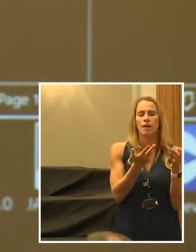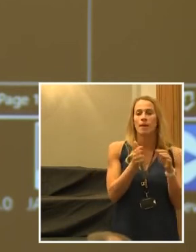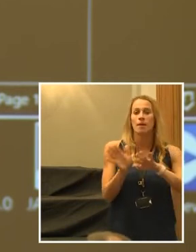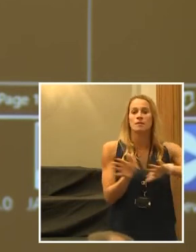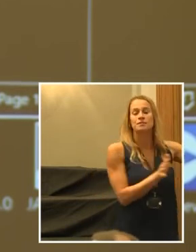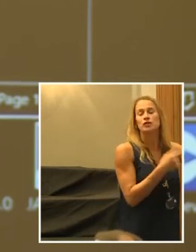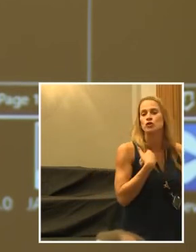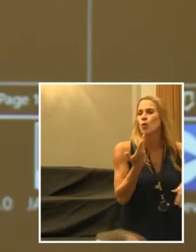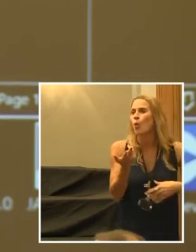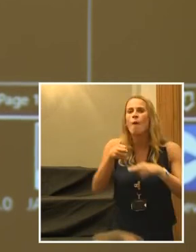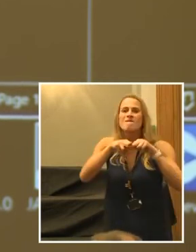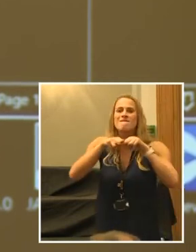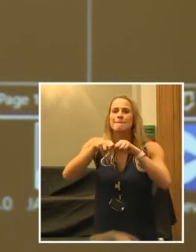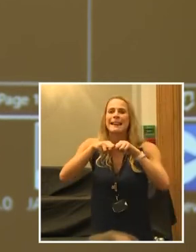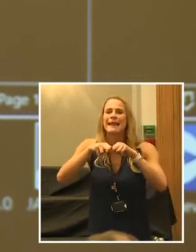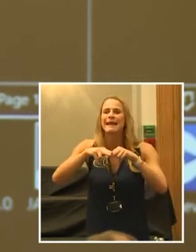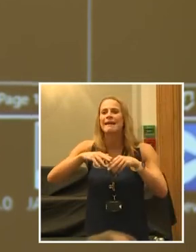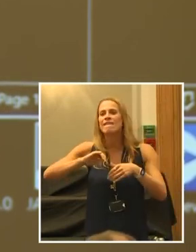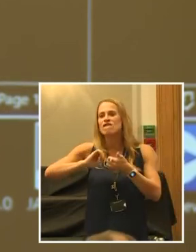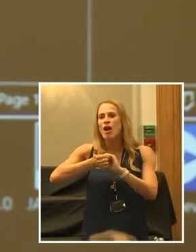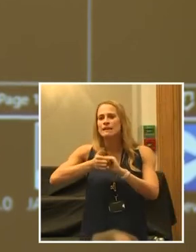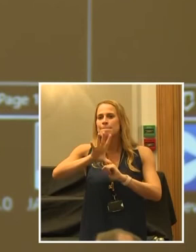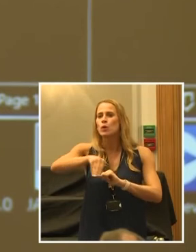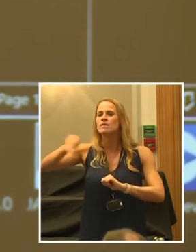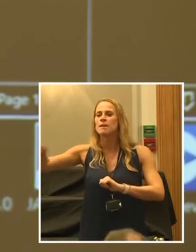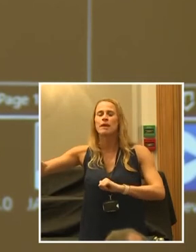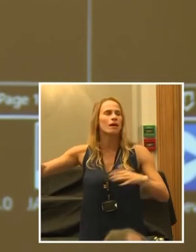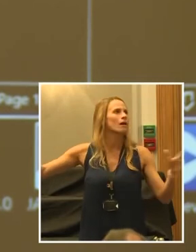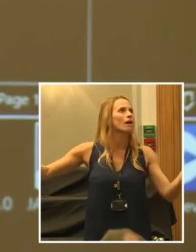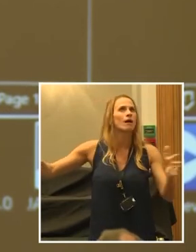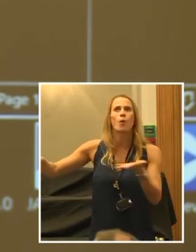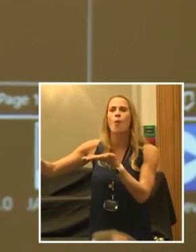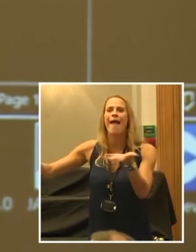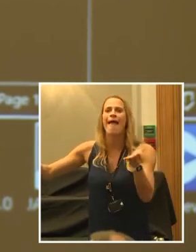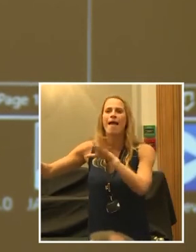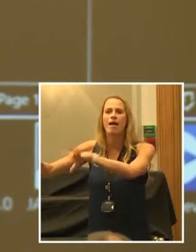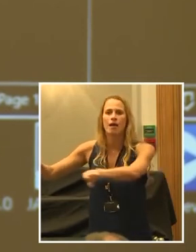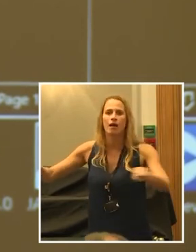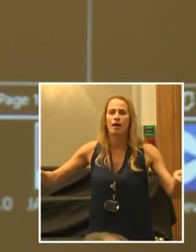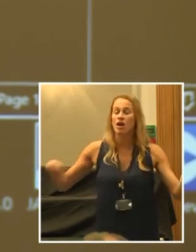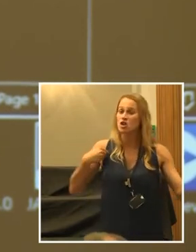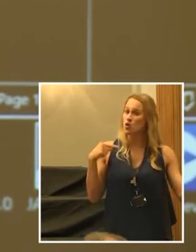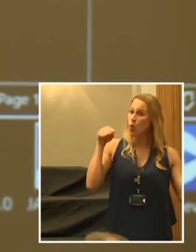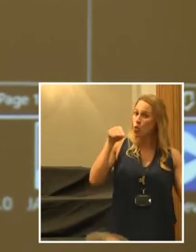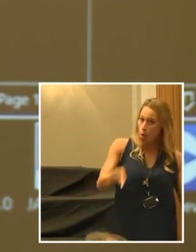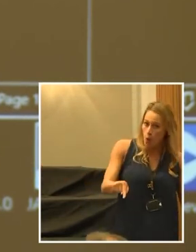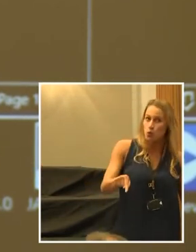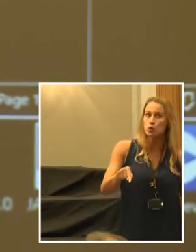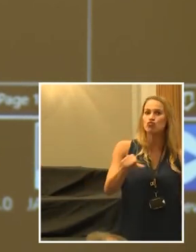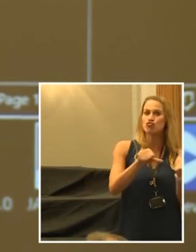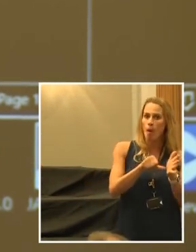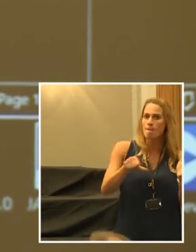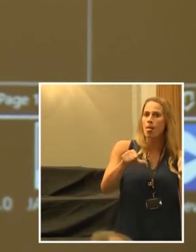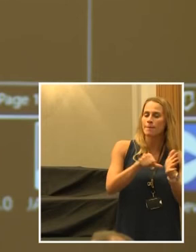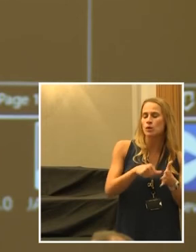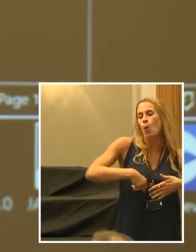know where it is. Yeah, a little clap for that one, yeah? There we go. Okay, and all of these things are